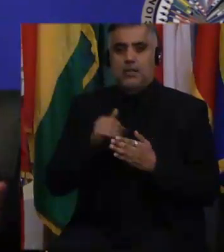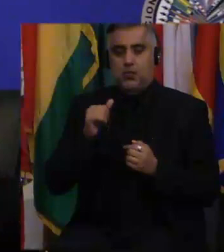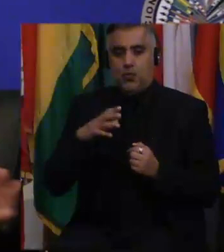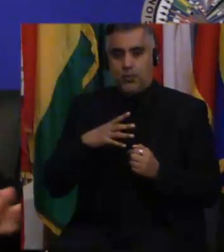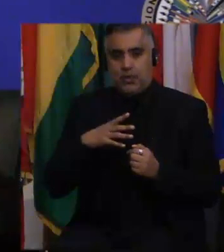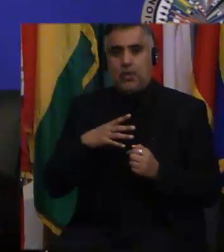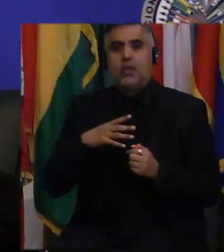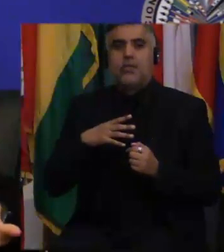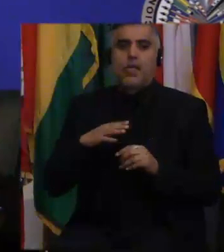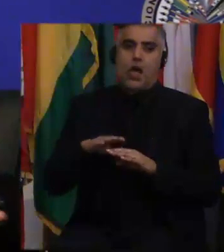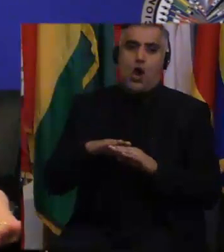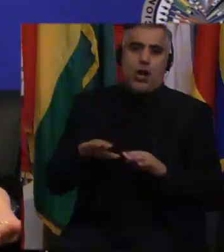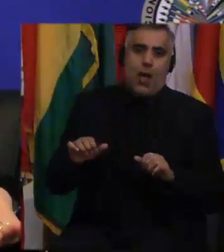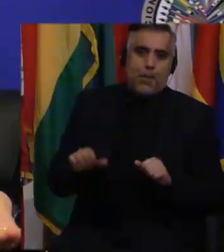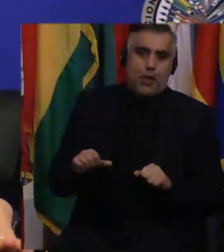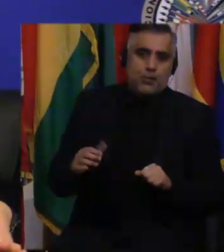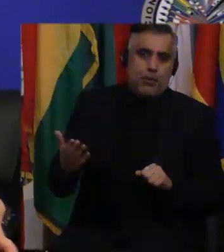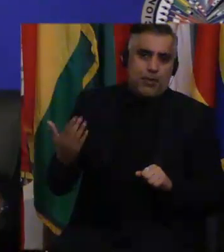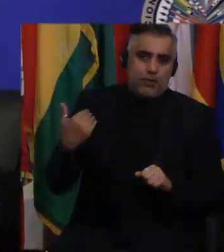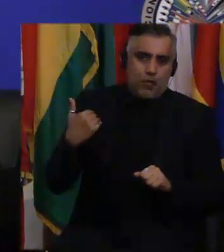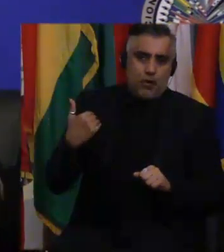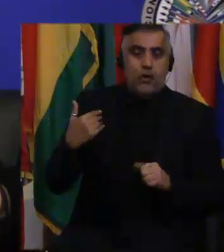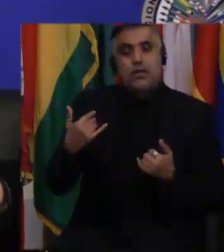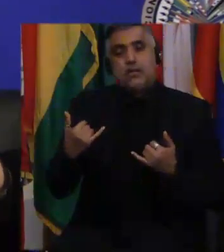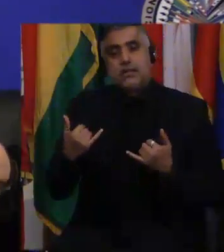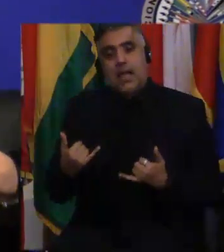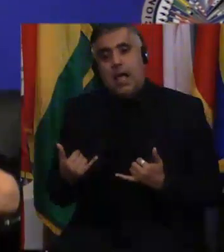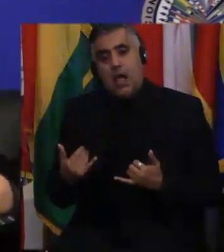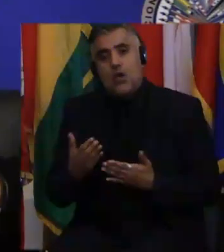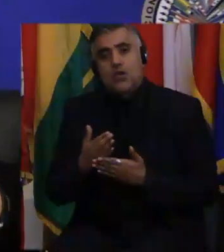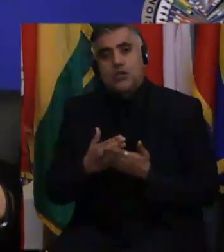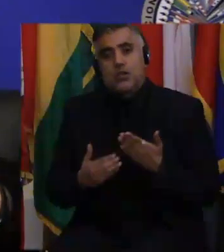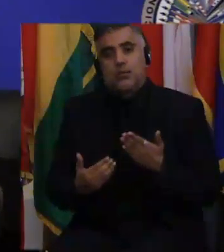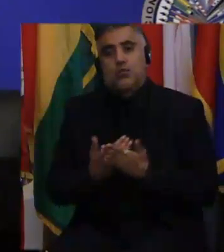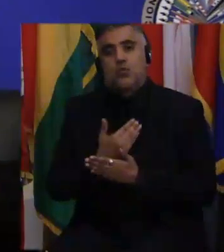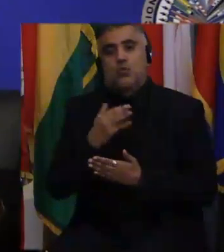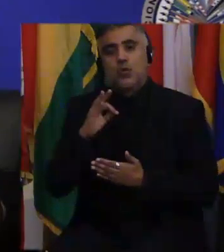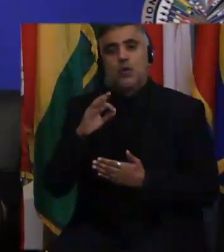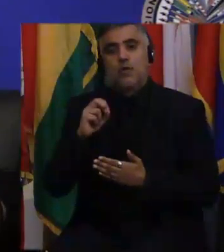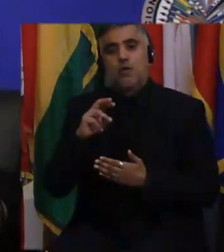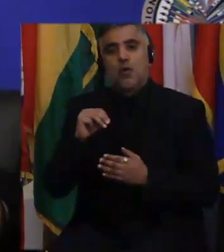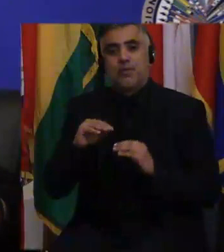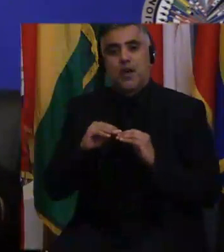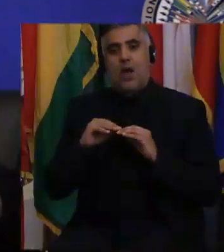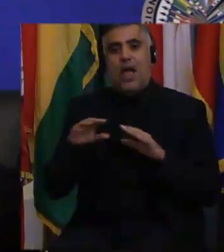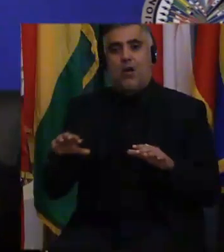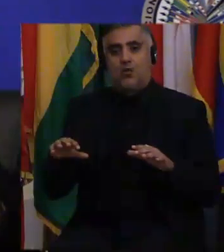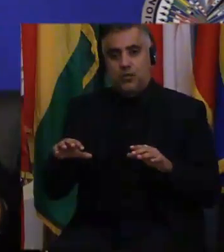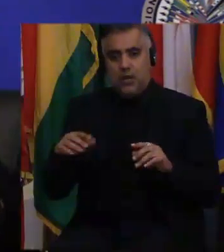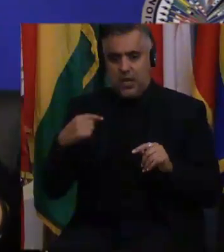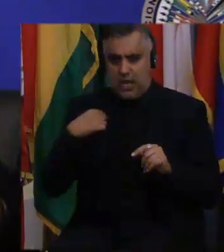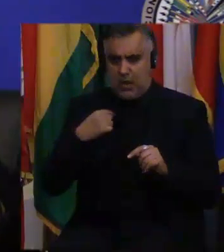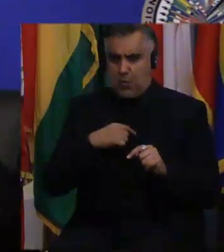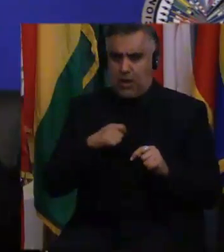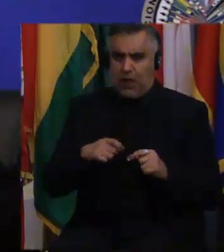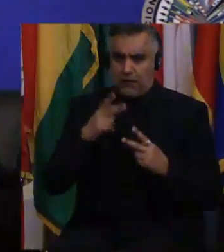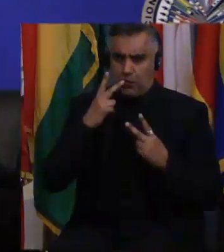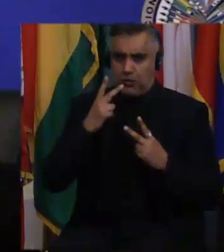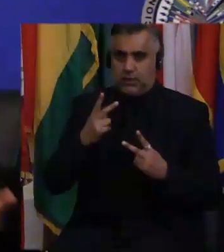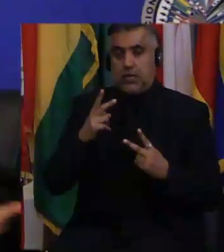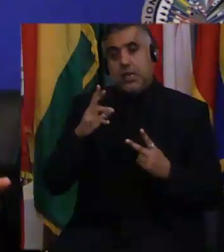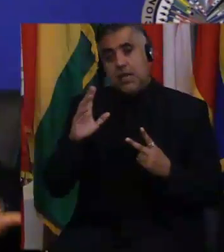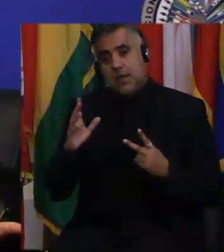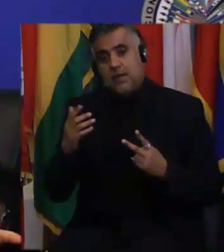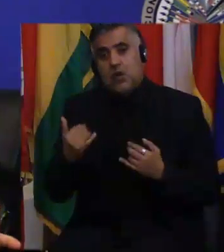were not possible before. Now some new forms are out, and we have to see